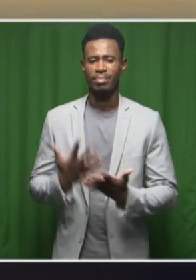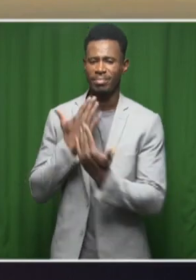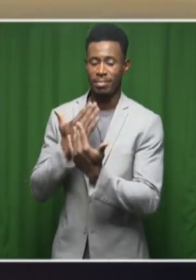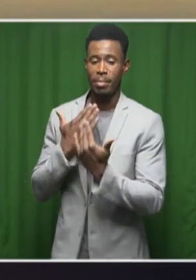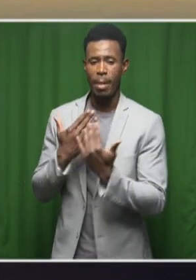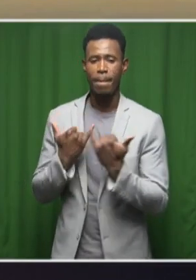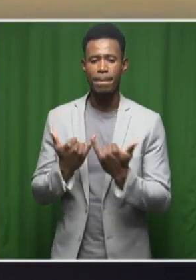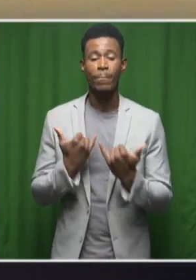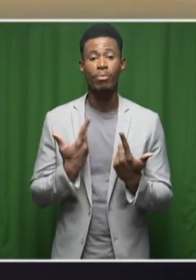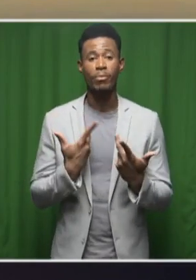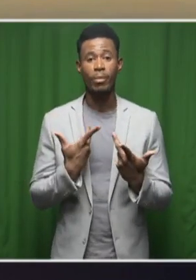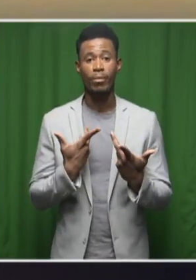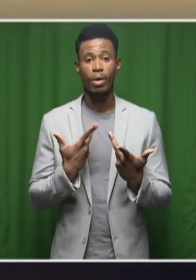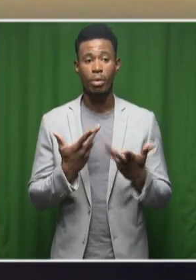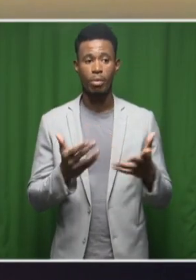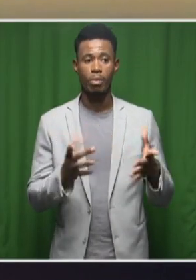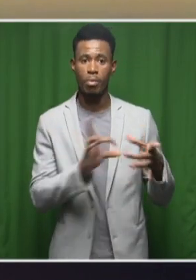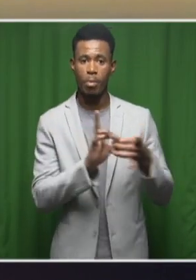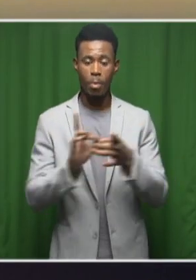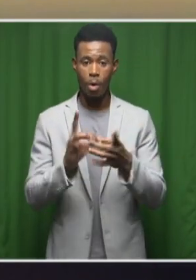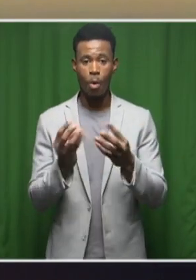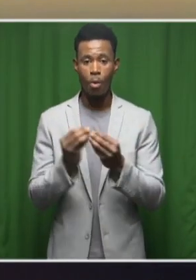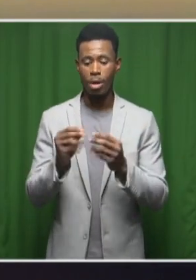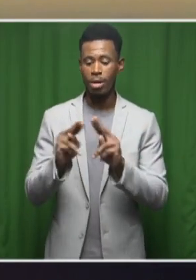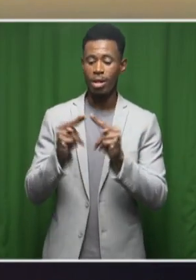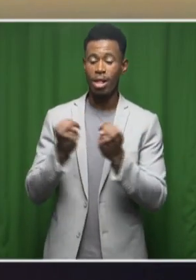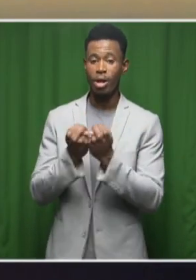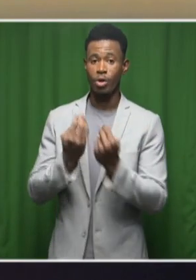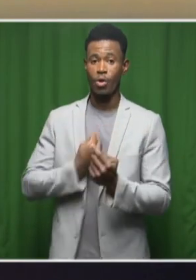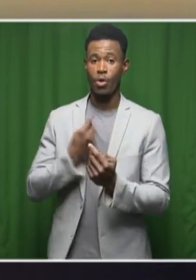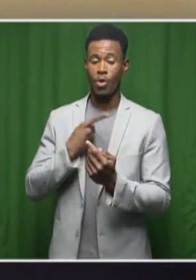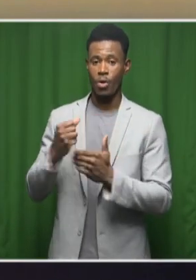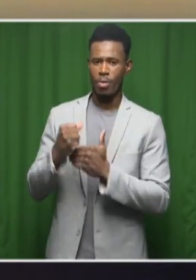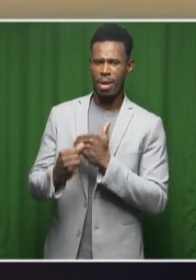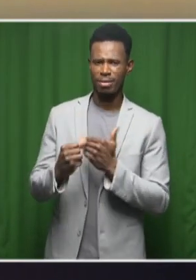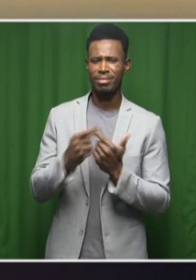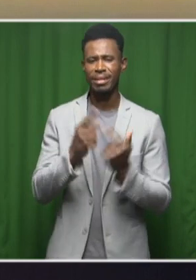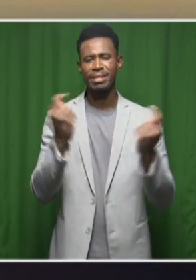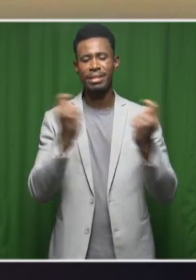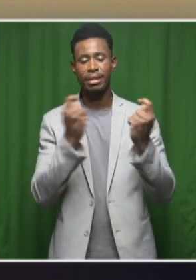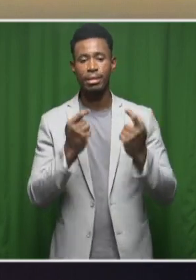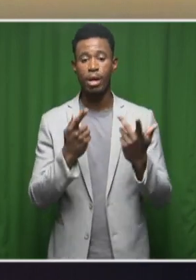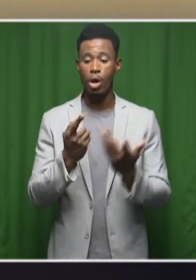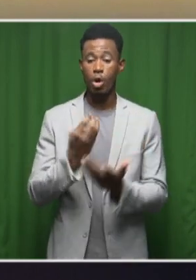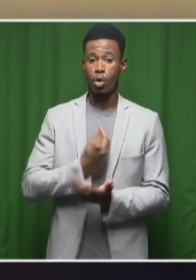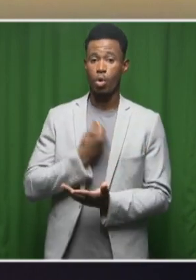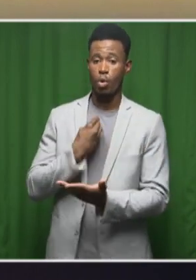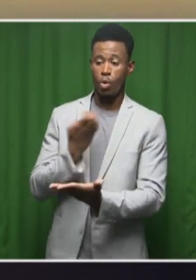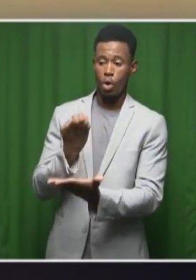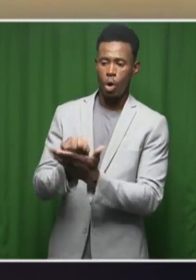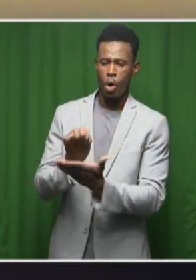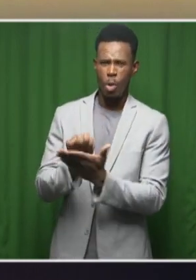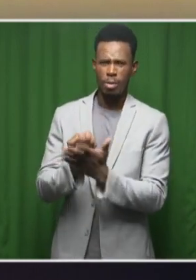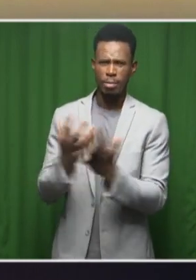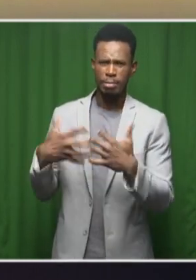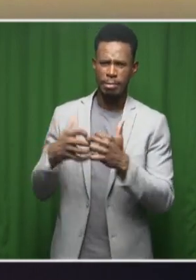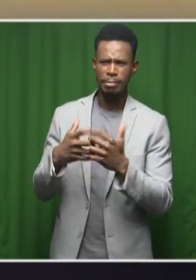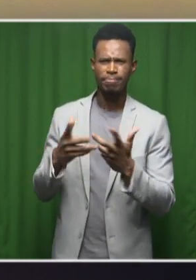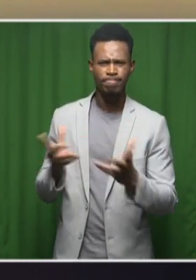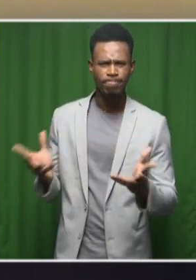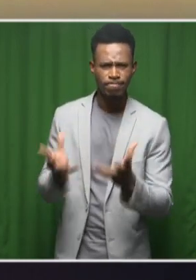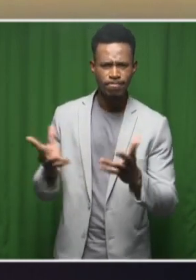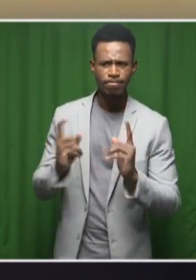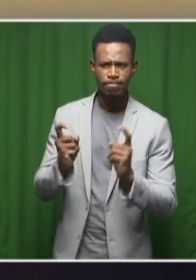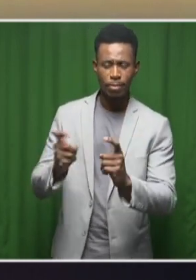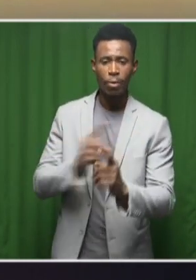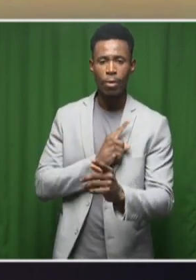to coincide with National Youth Month, celebrated under the theme Accelerating Youth Economic Emancipation for a Sustainable